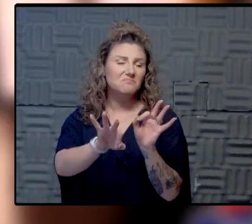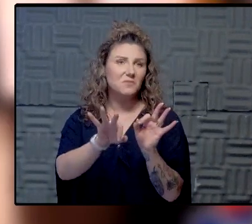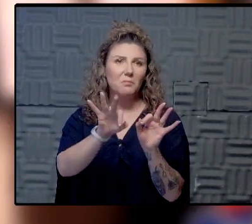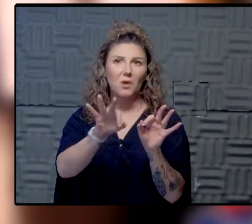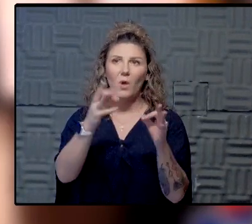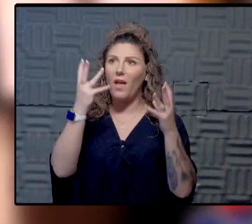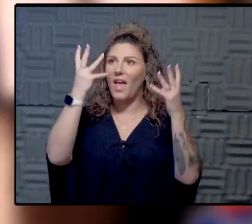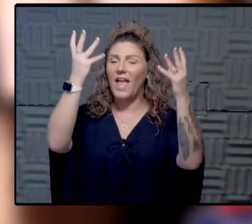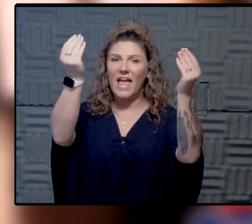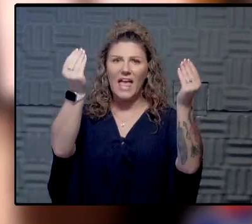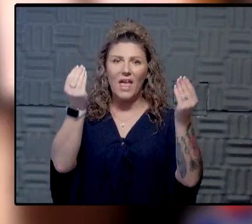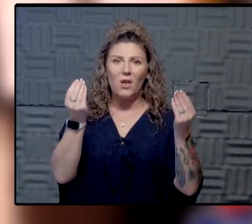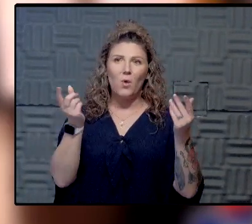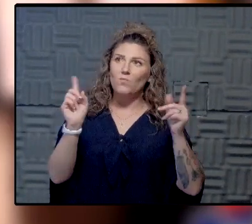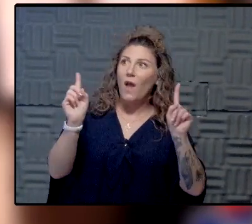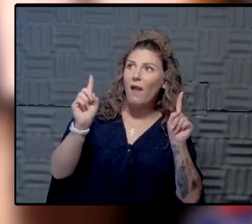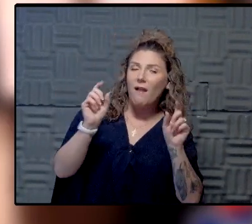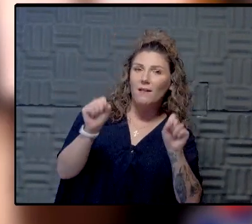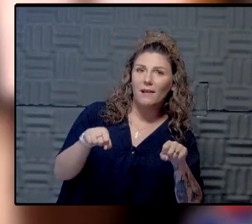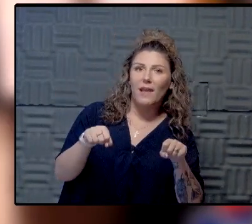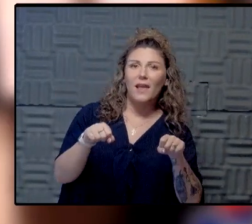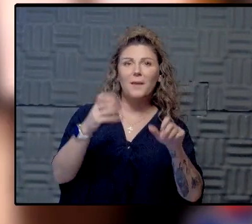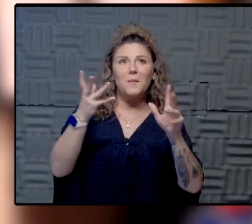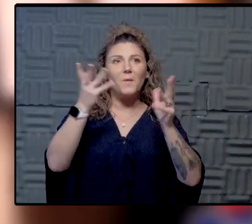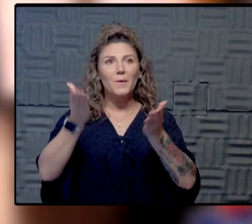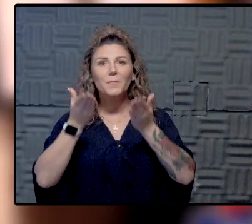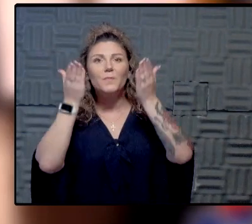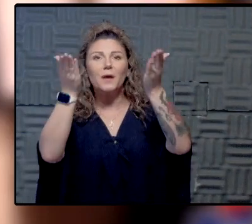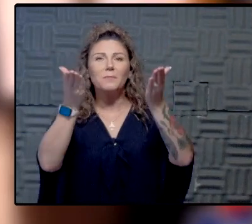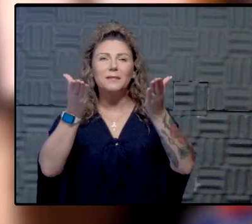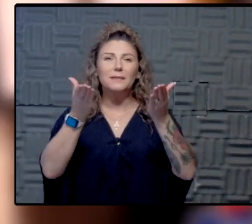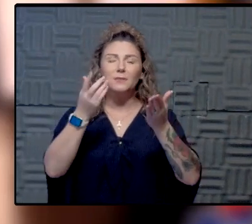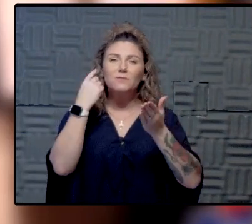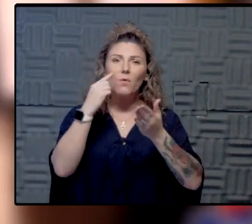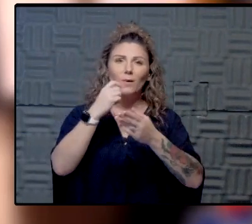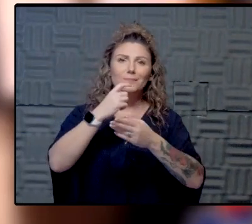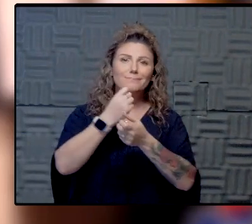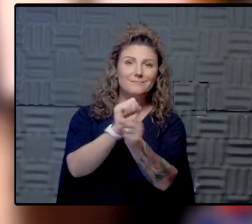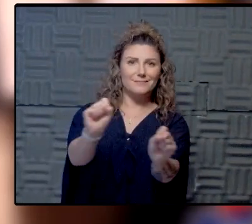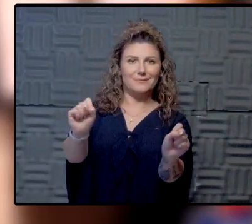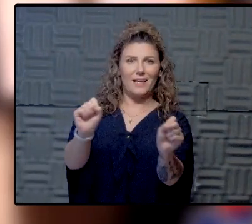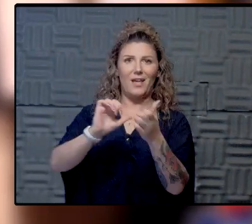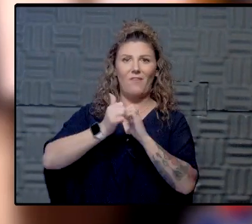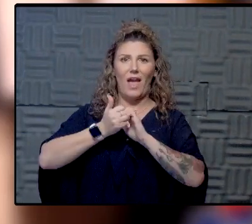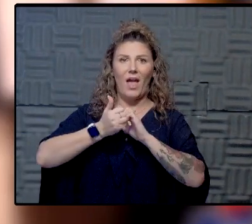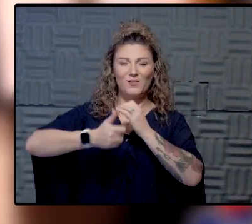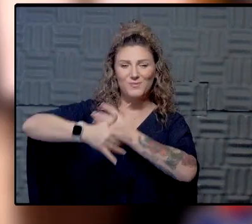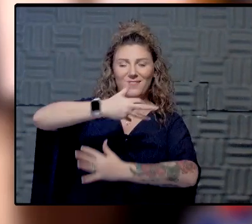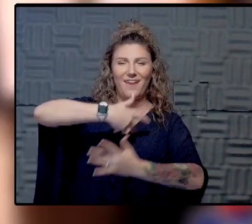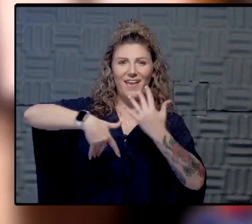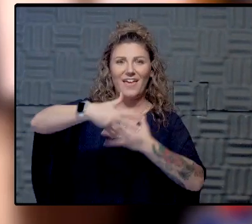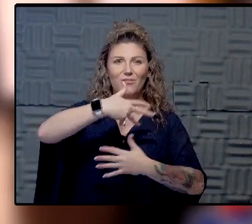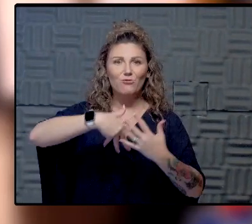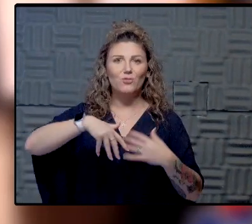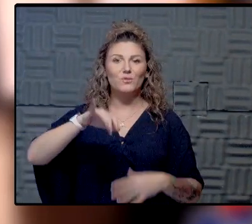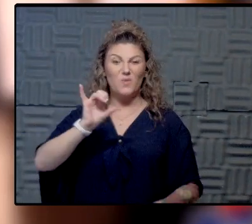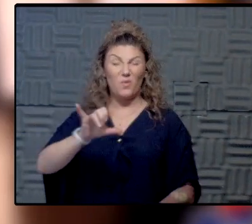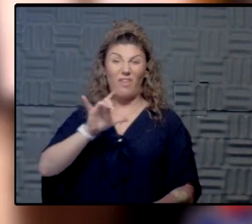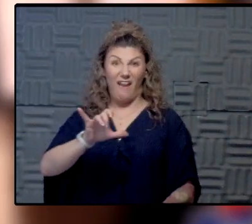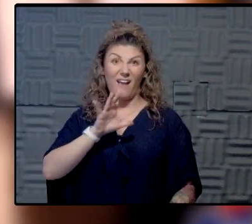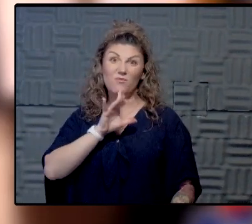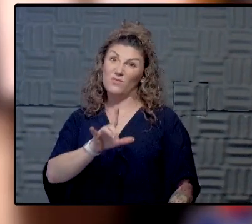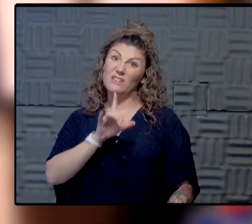and where can you go? What do recommendations say are safe ways to gather? So that, again, those social and